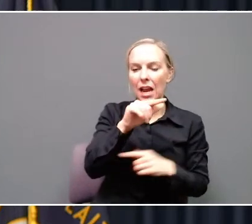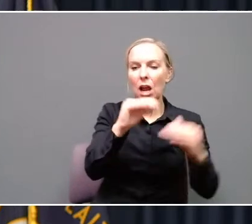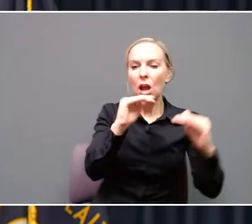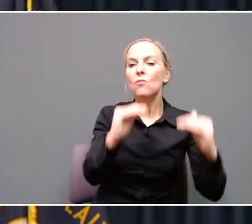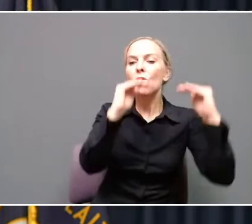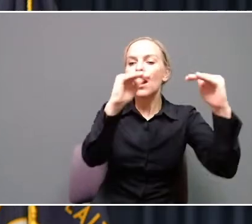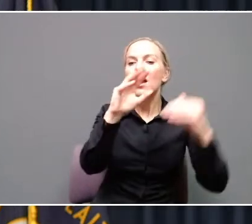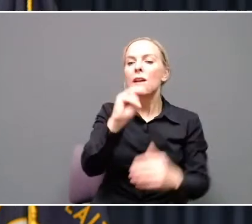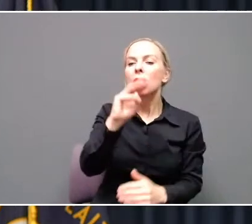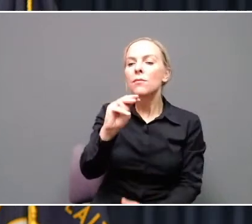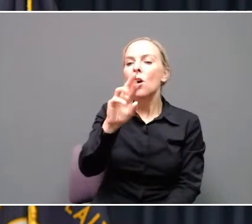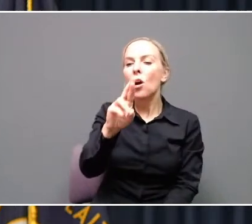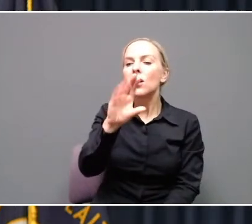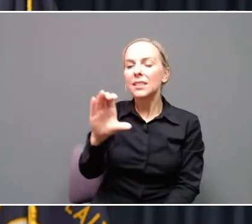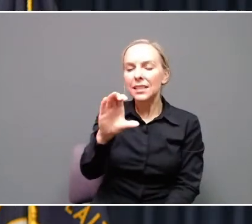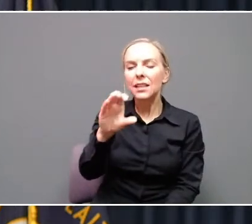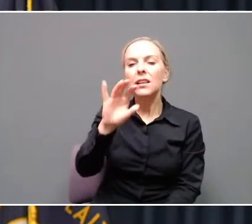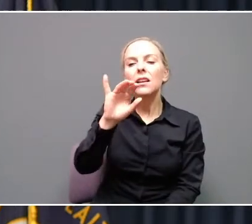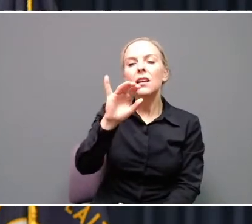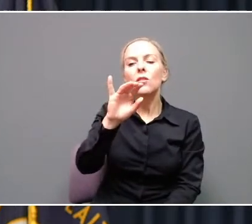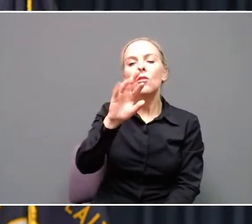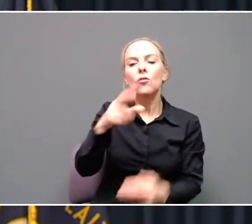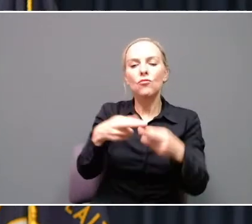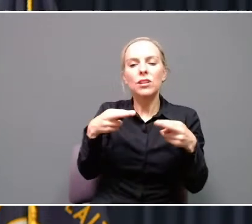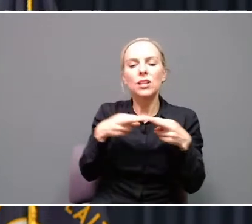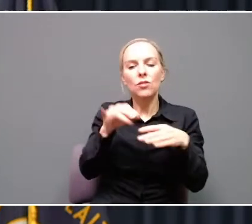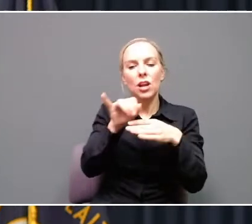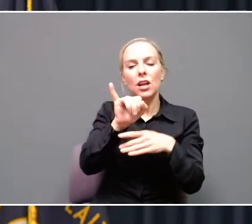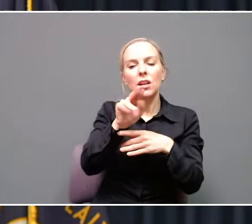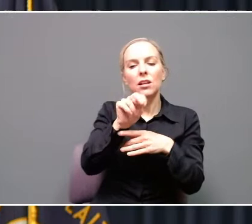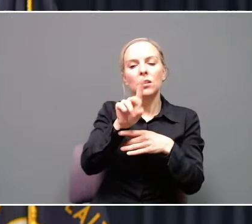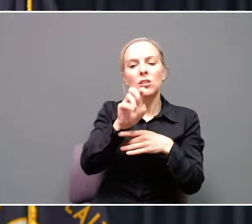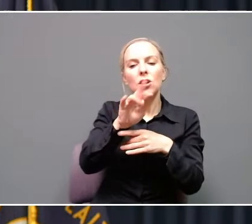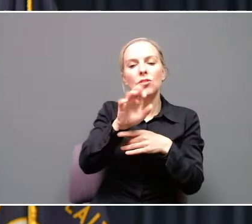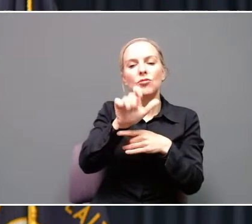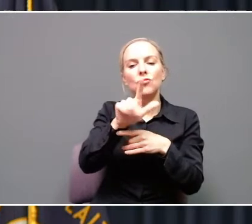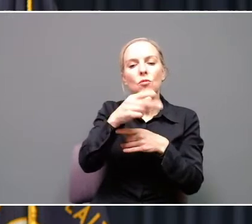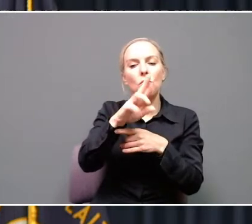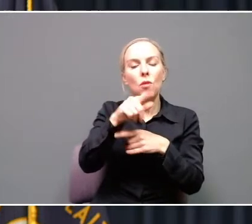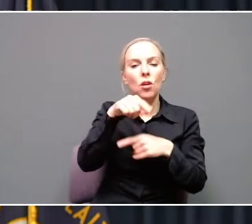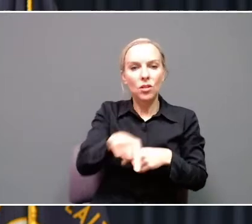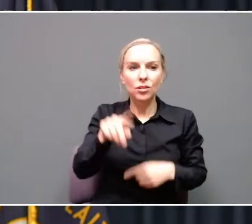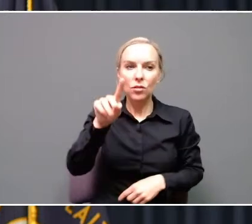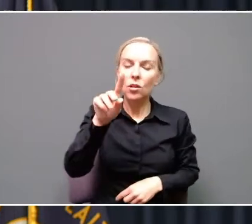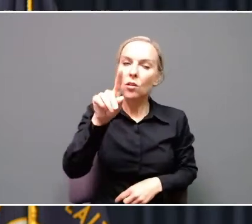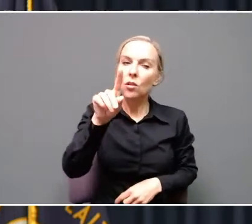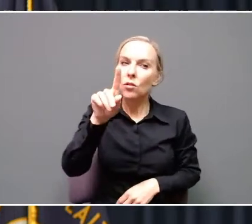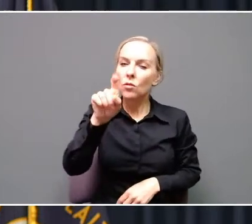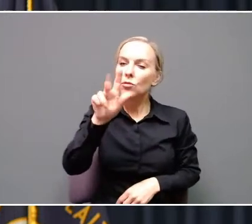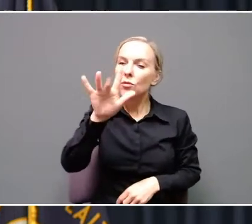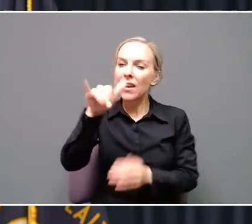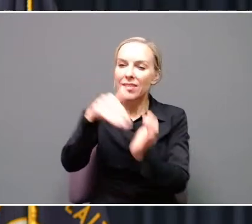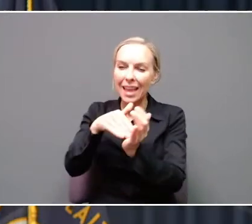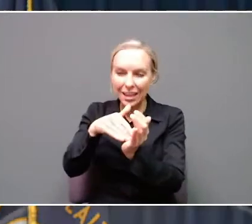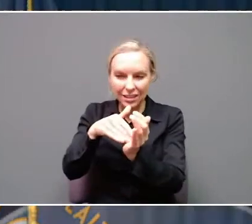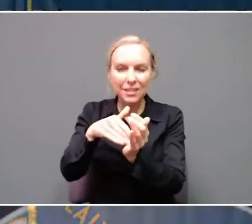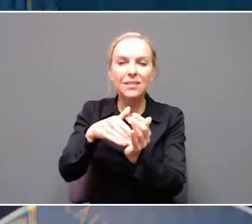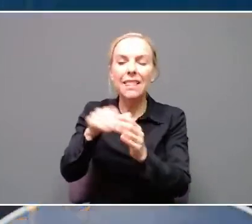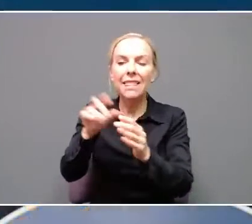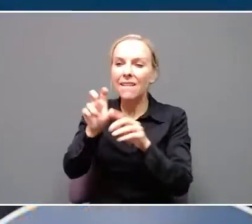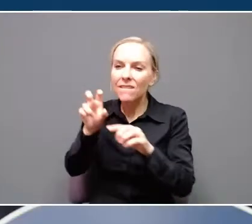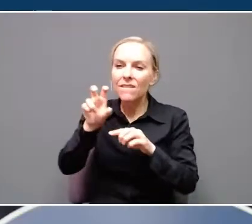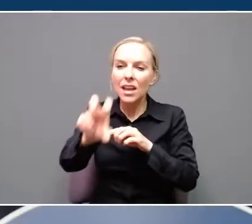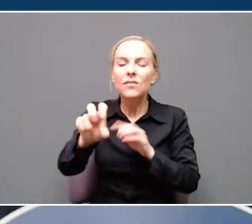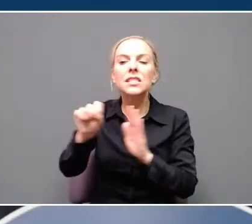MMRC Regional Industrial Park. So, this $425,000 investment is supported by a state grant of